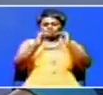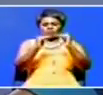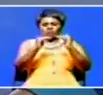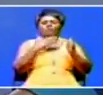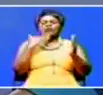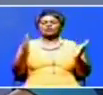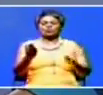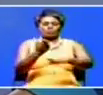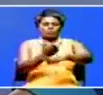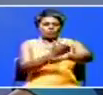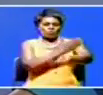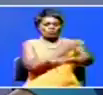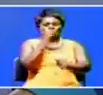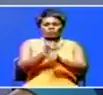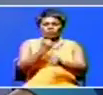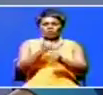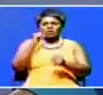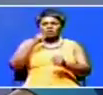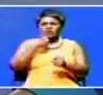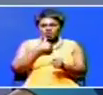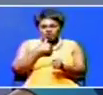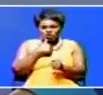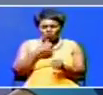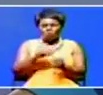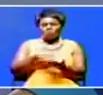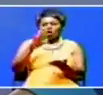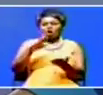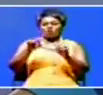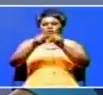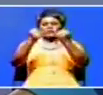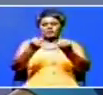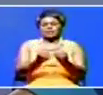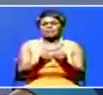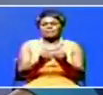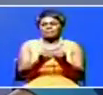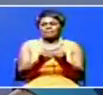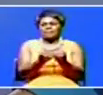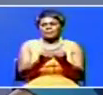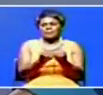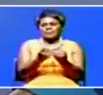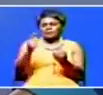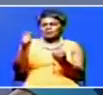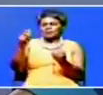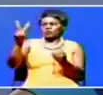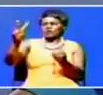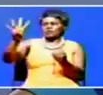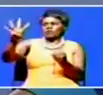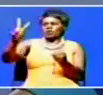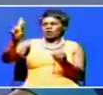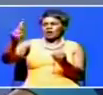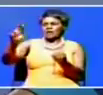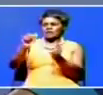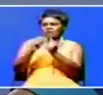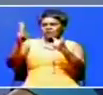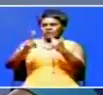looking to improve on its operations with the new advanced banking system. The migration to Temenos T24 R17 makes the